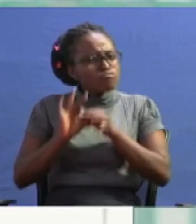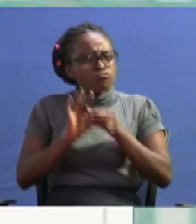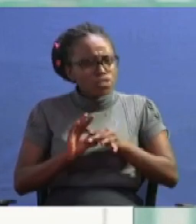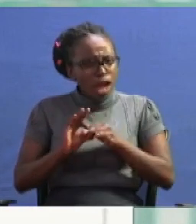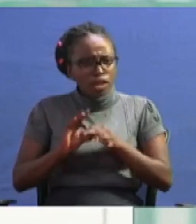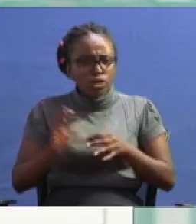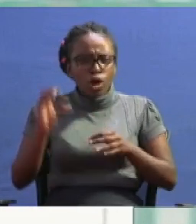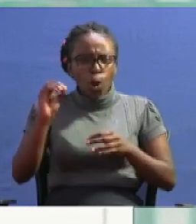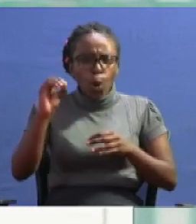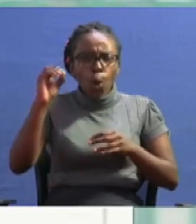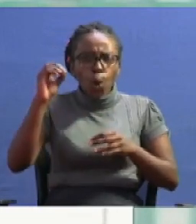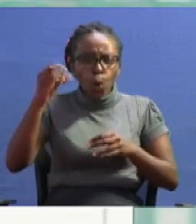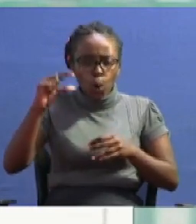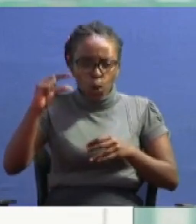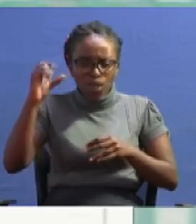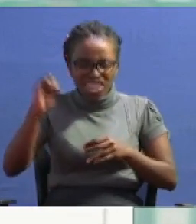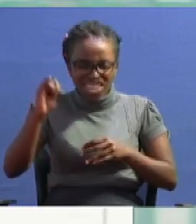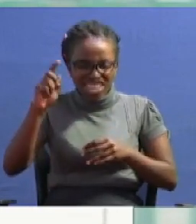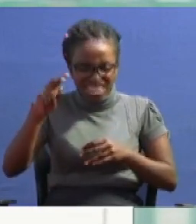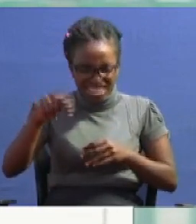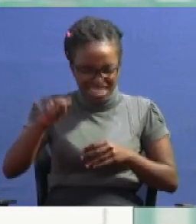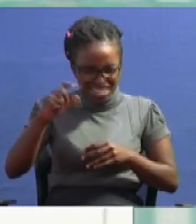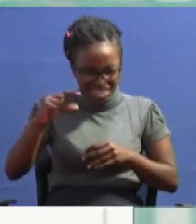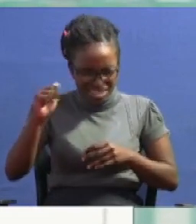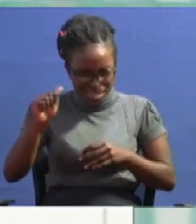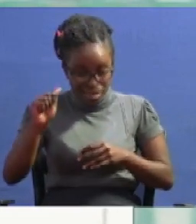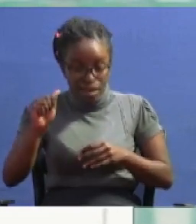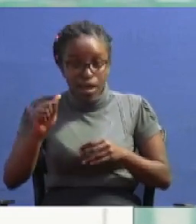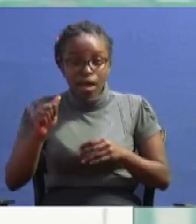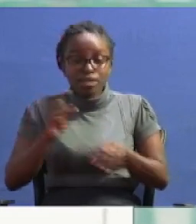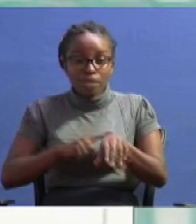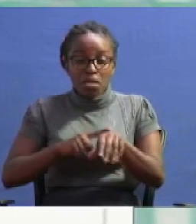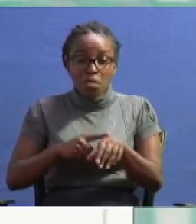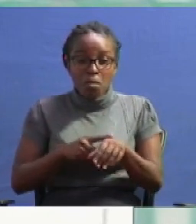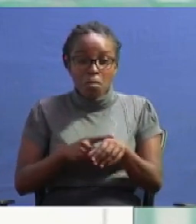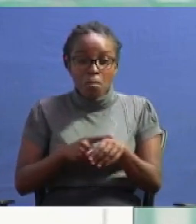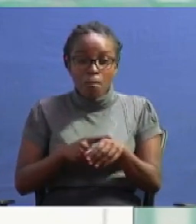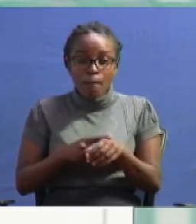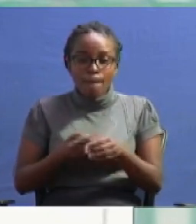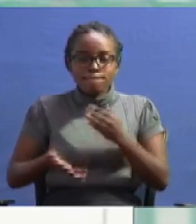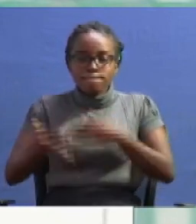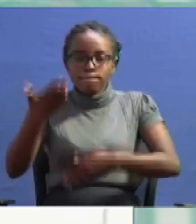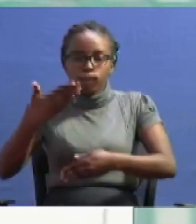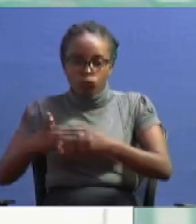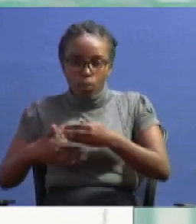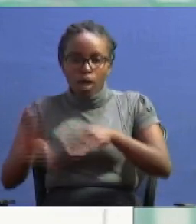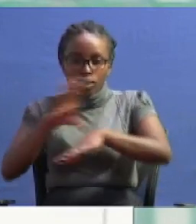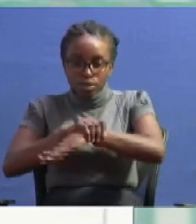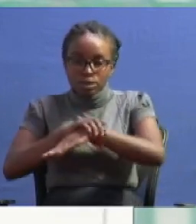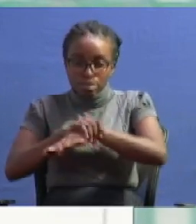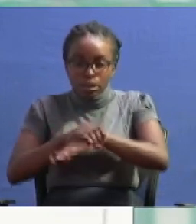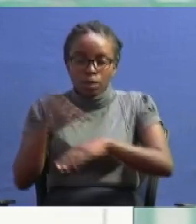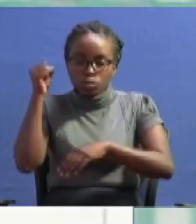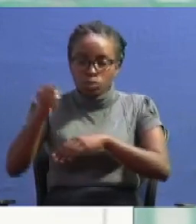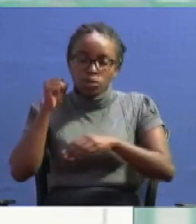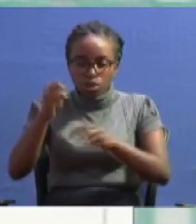factor. So they needed to come together so that they could get back their political control. The